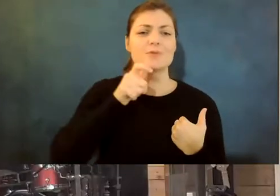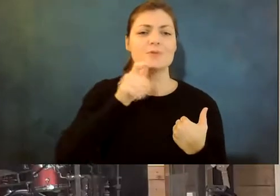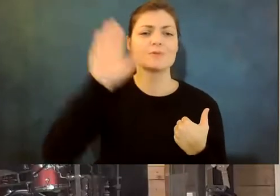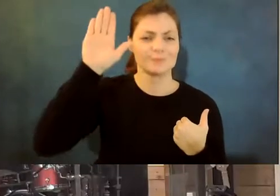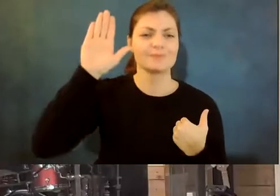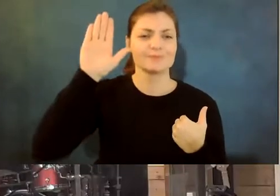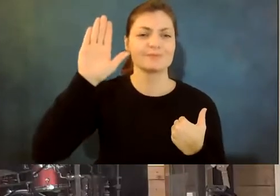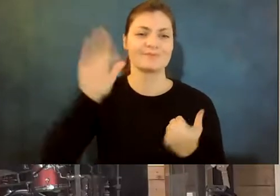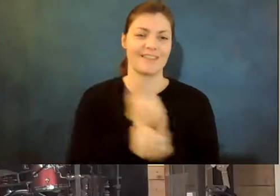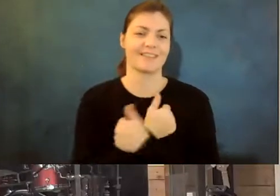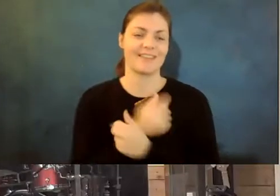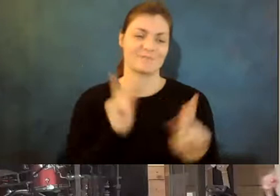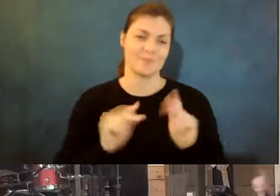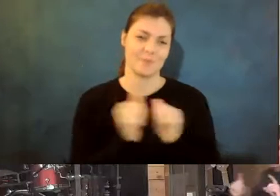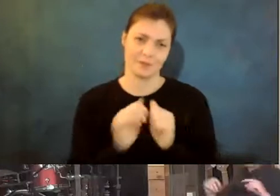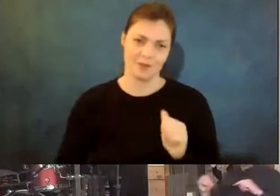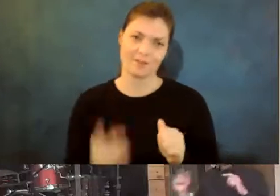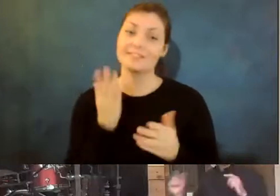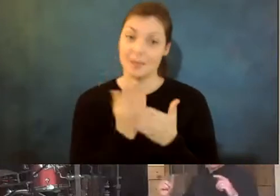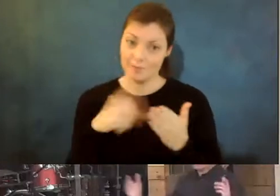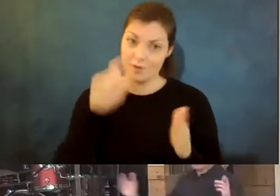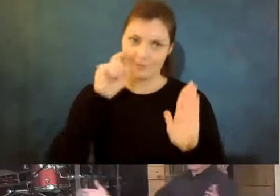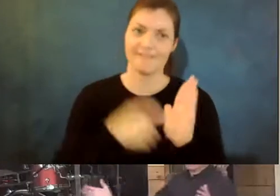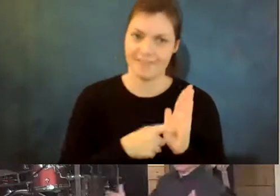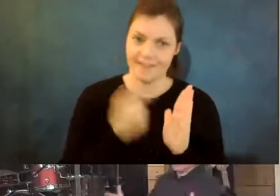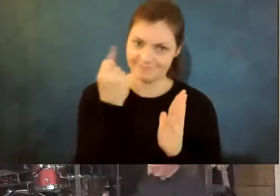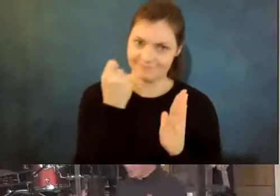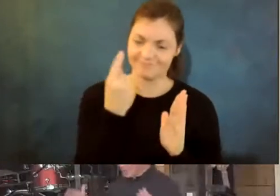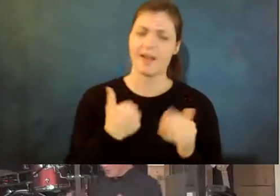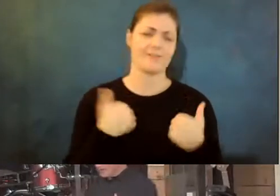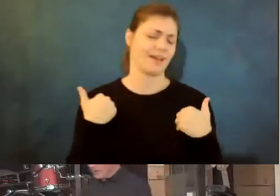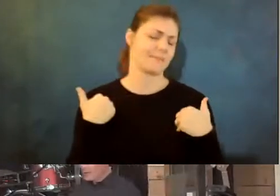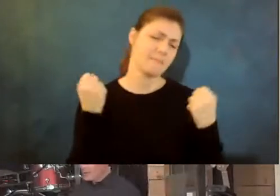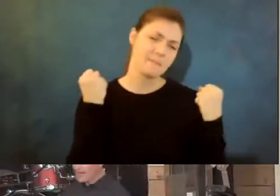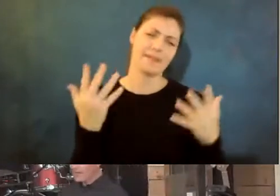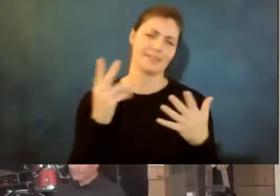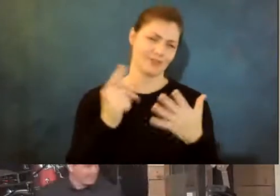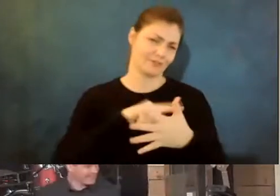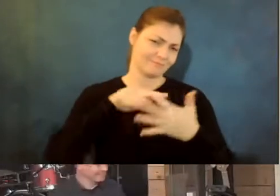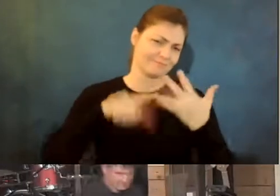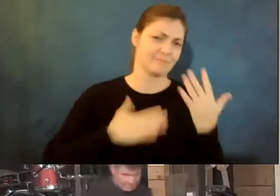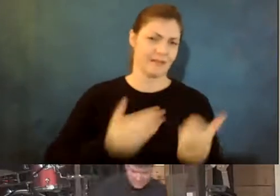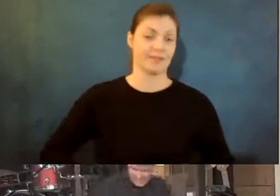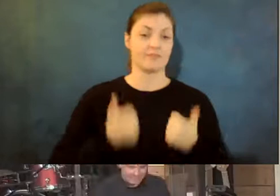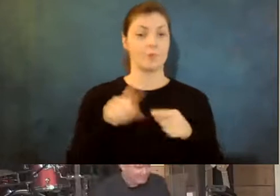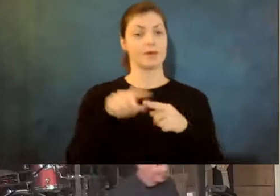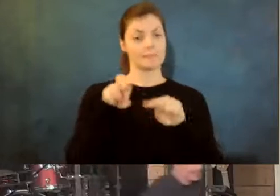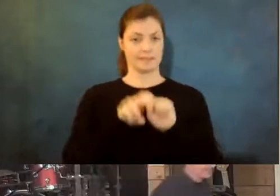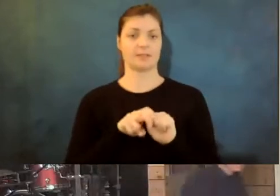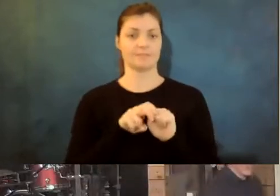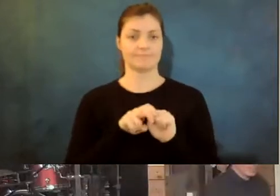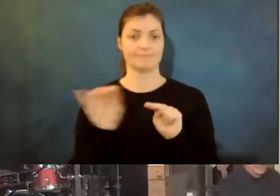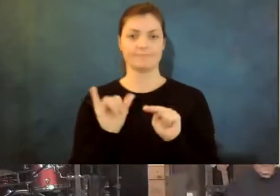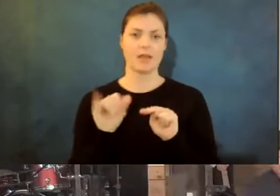Okay, I have a lot of people with dogs. Some of you will identify with this because I've had a bunch of dogs in my lifetime. My dog, when I'm sitting,